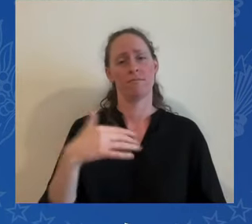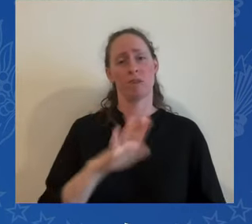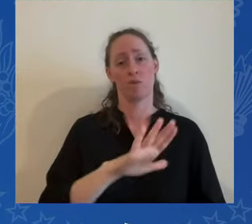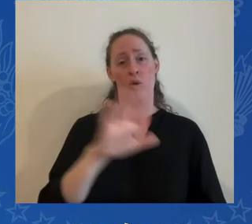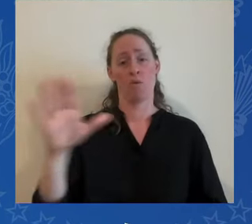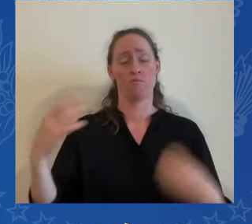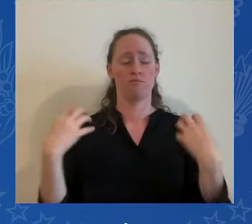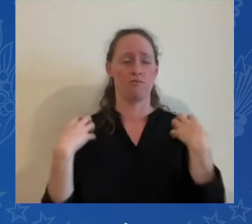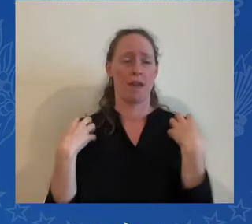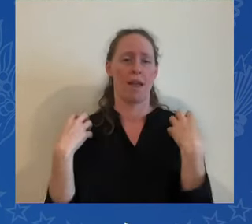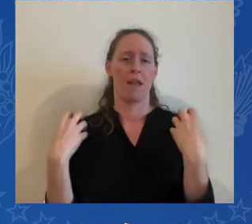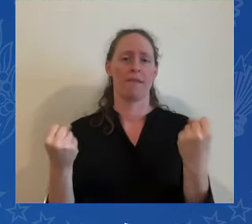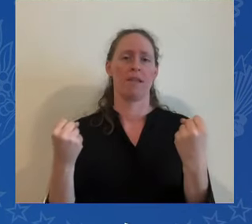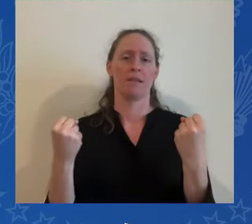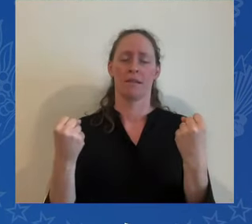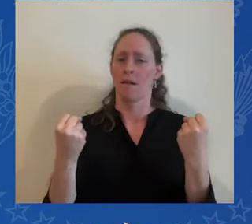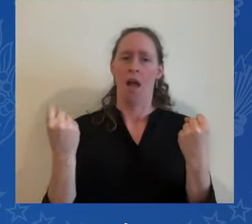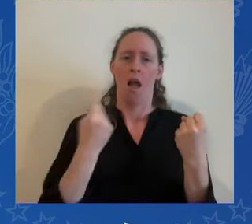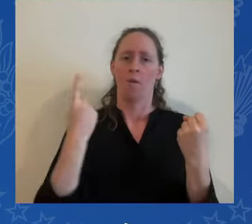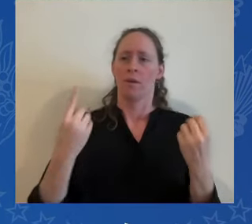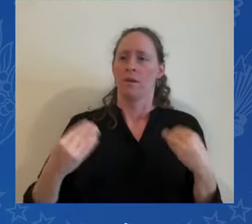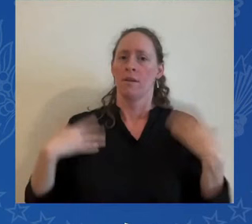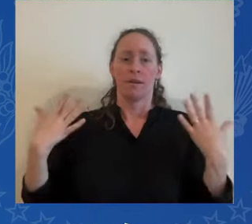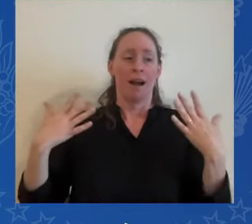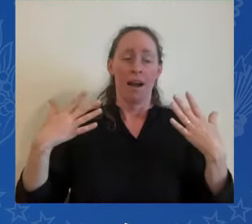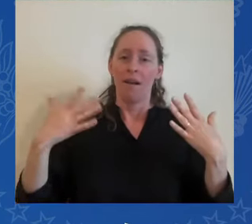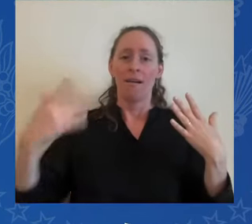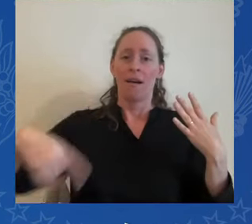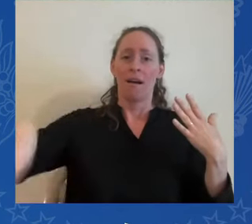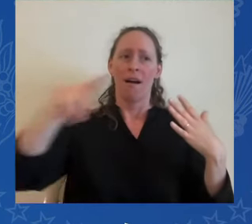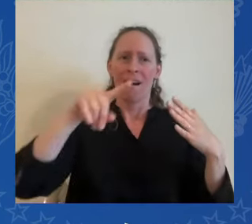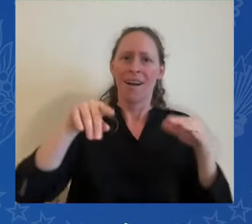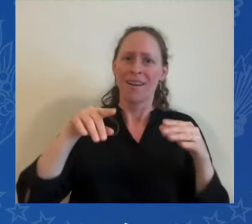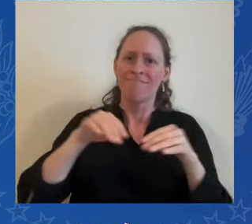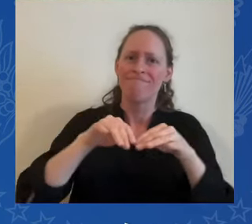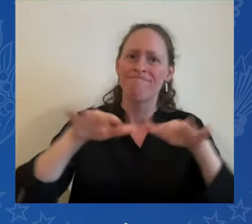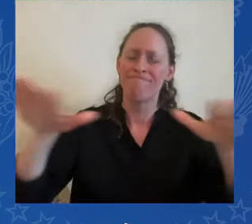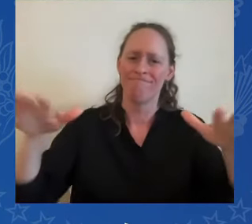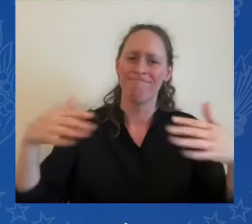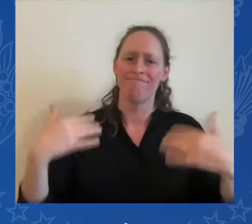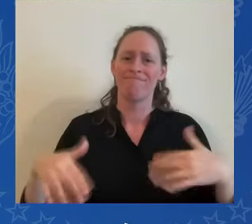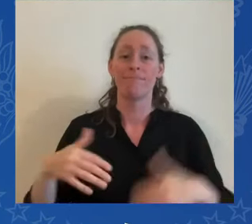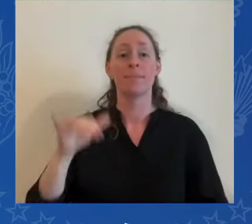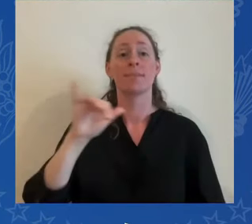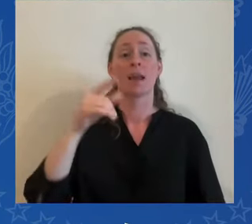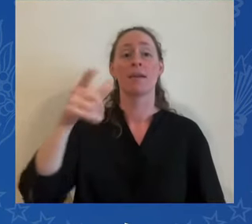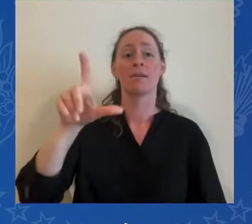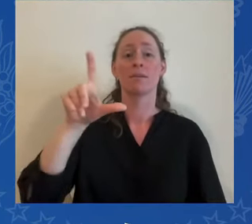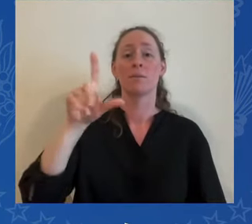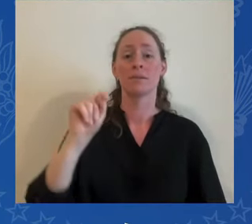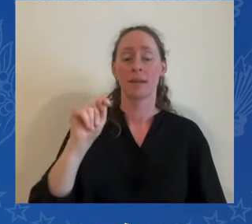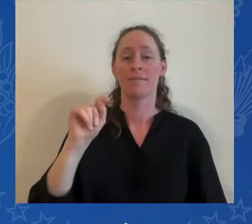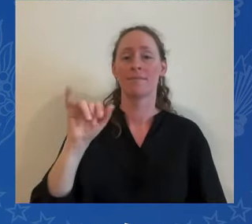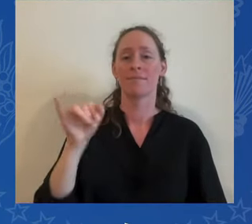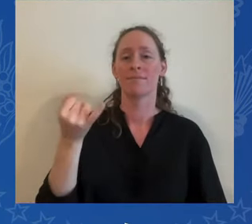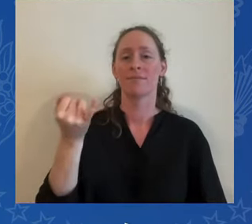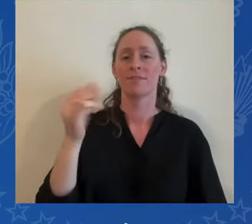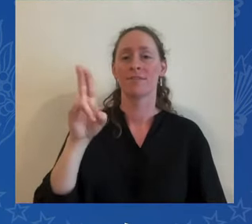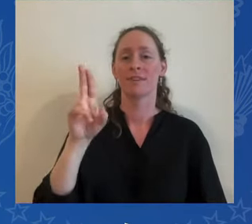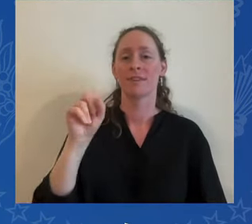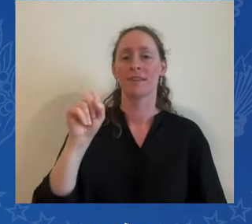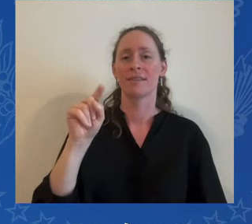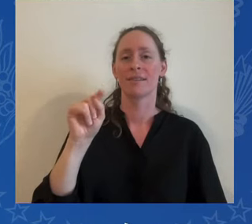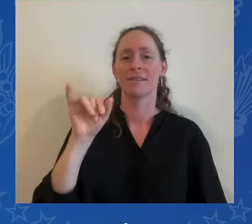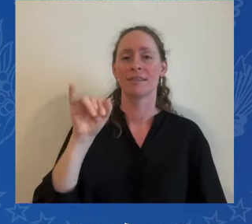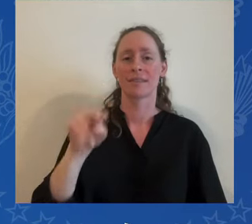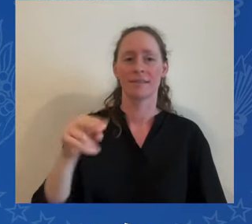the community. Like Lieutenant Justin Hespler, served in the Marines and the NYPD, and for the past